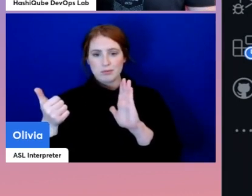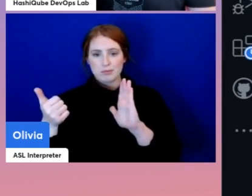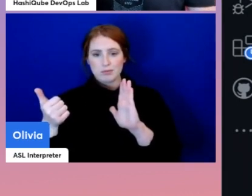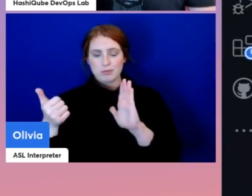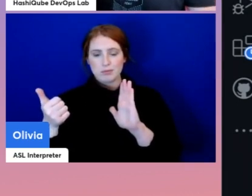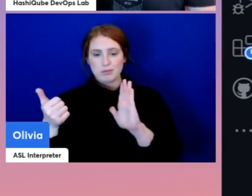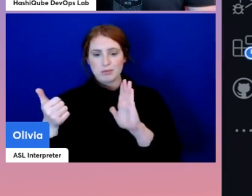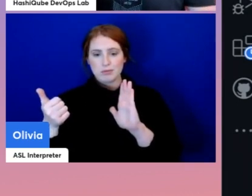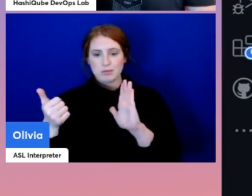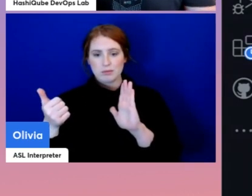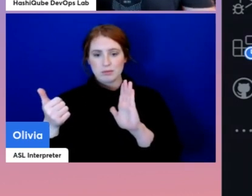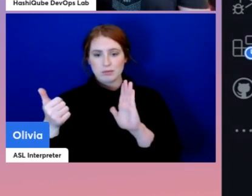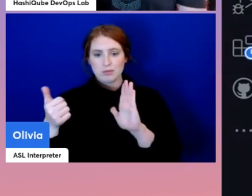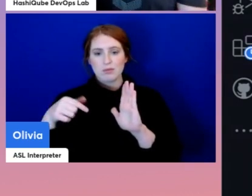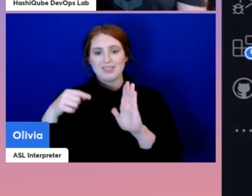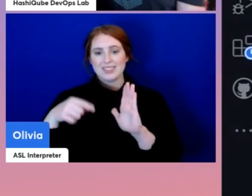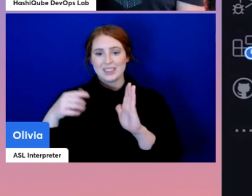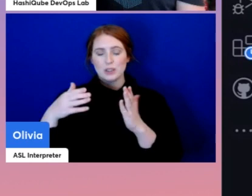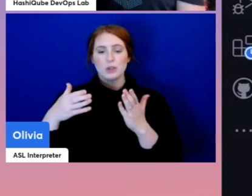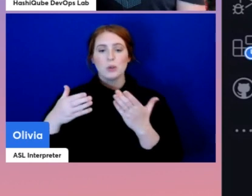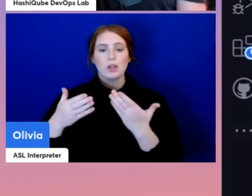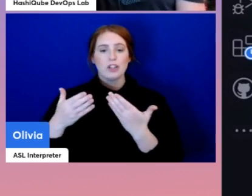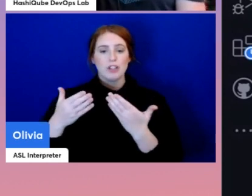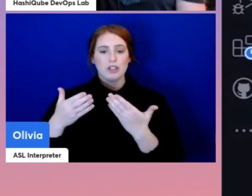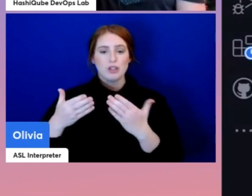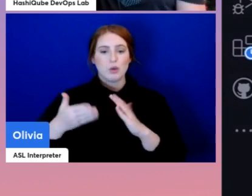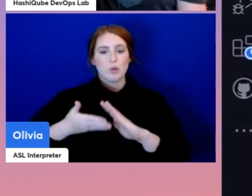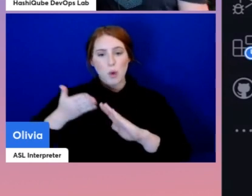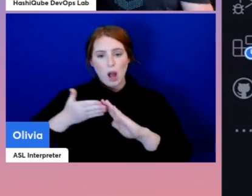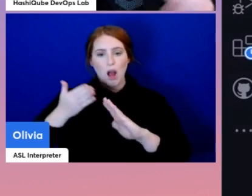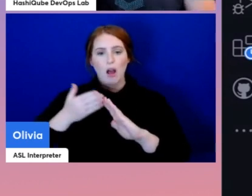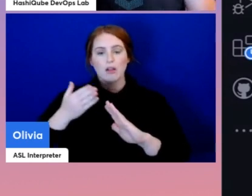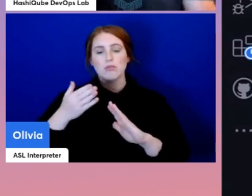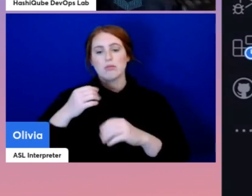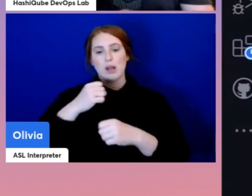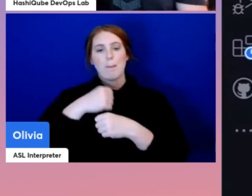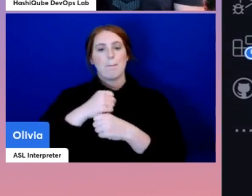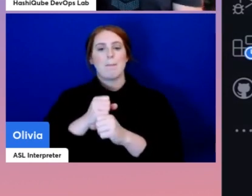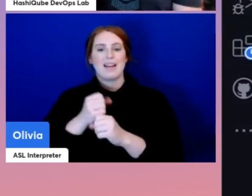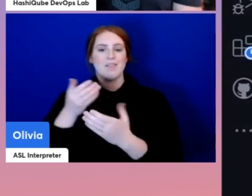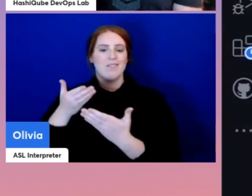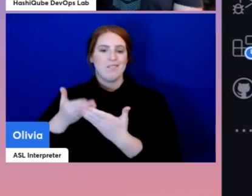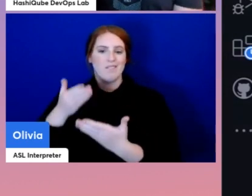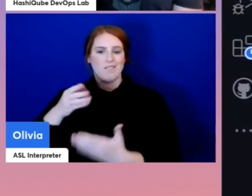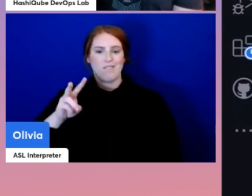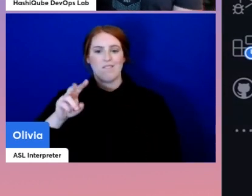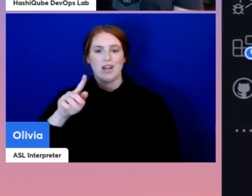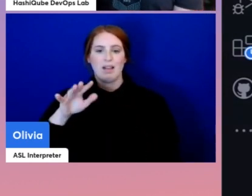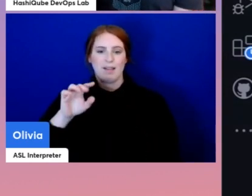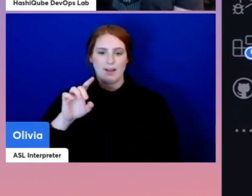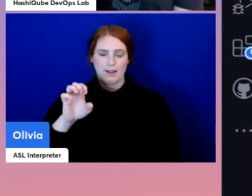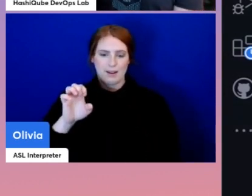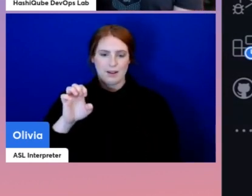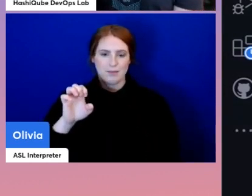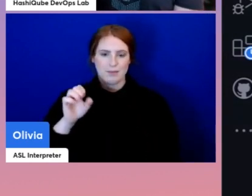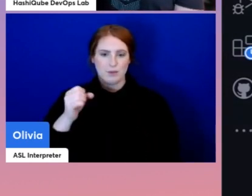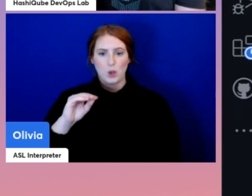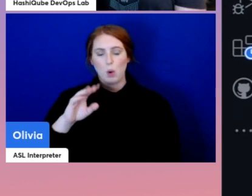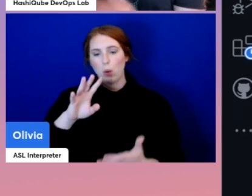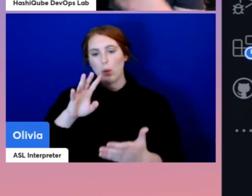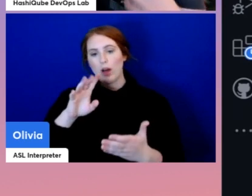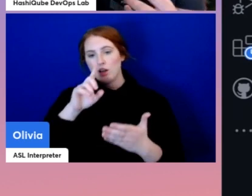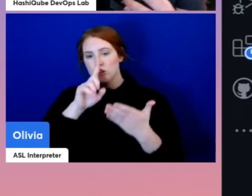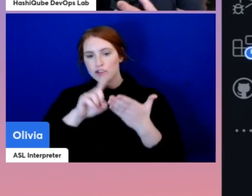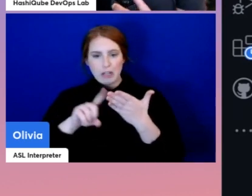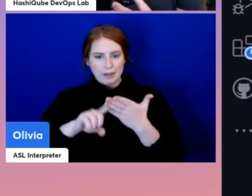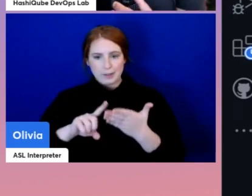Let's just run make validate. So it will scan through all our modules for us. And